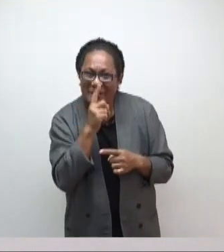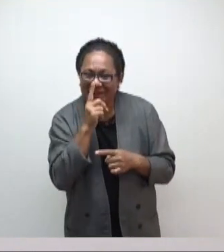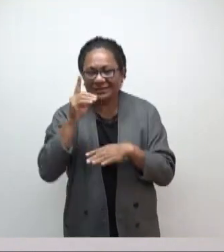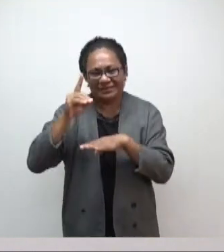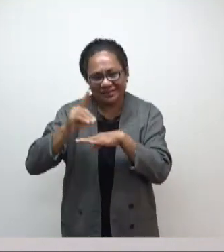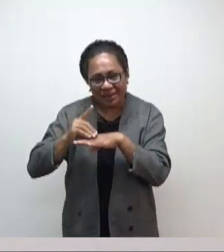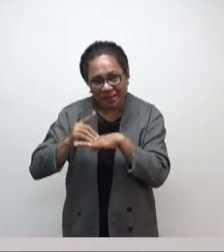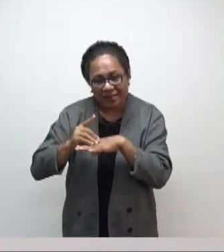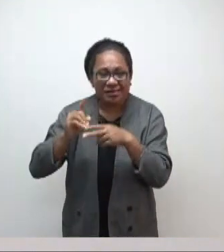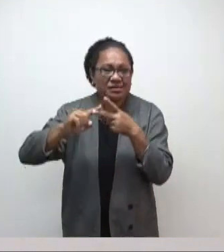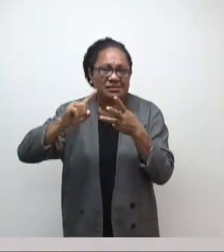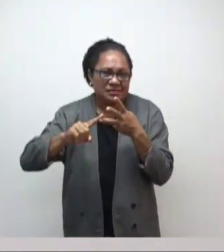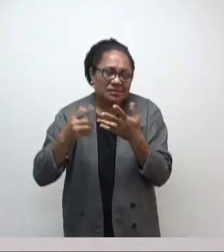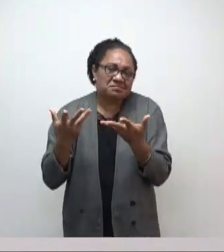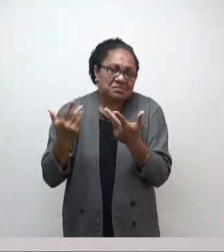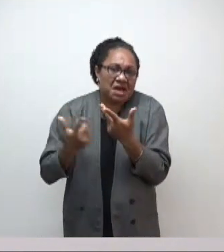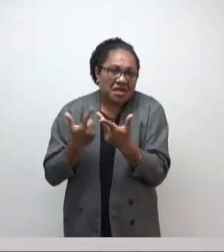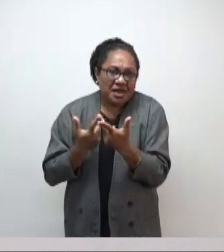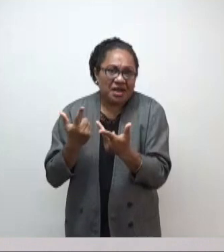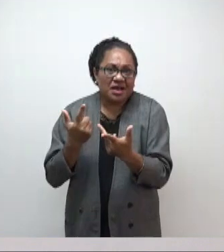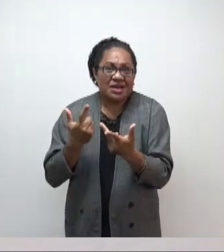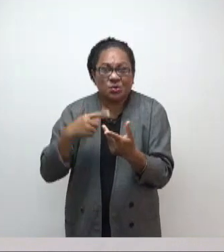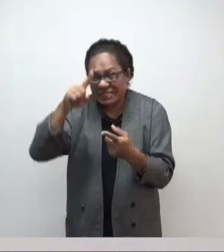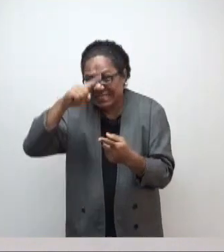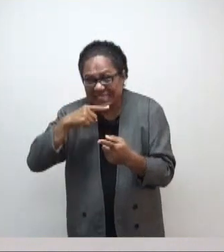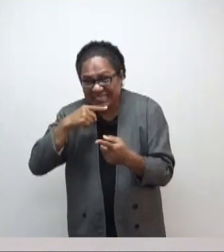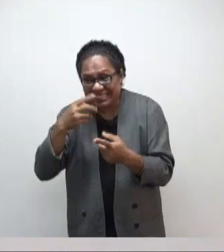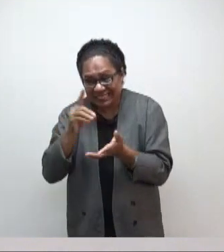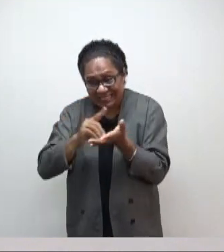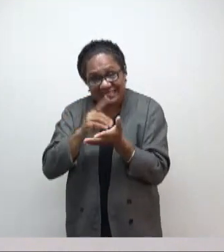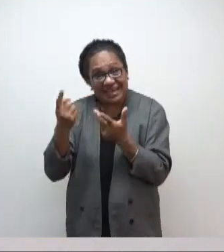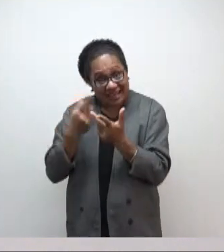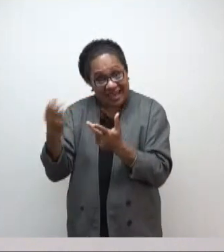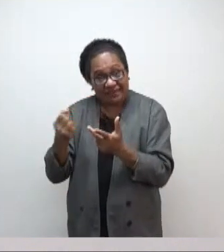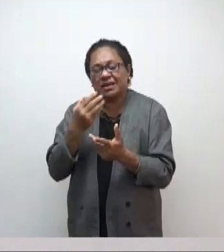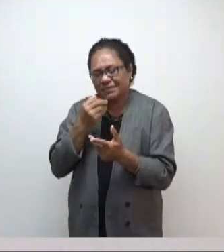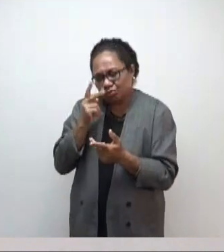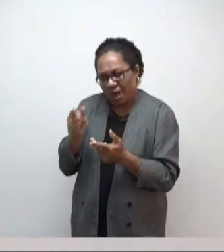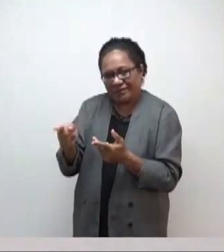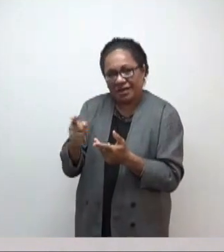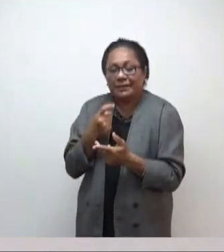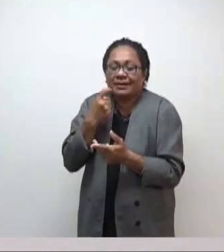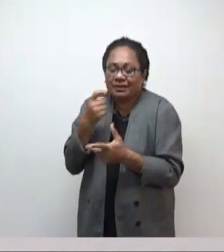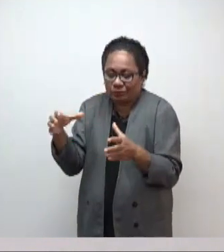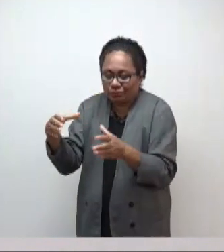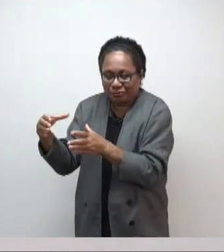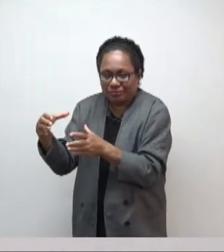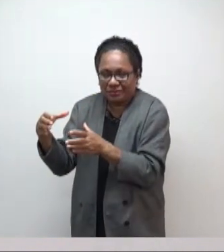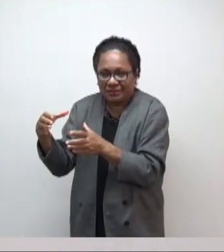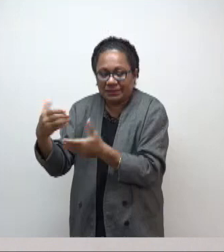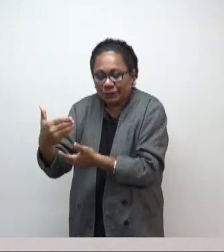the elderly, and those with underlying health conditions. We have to protect these